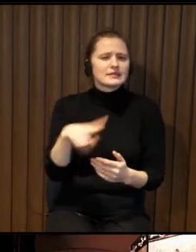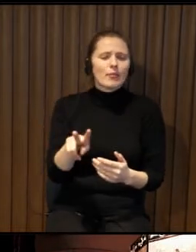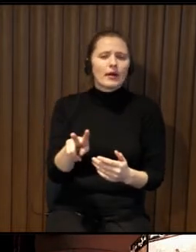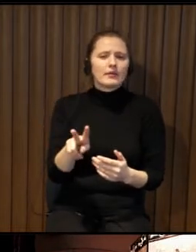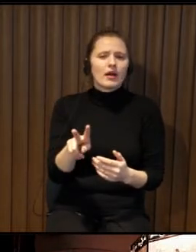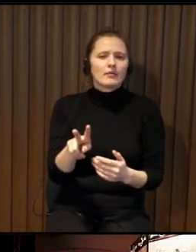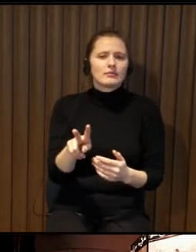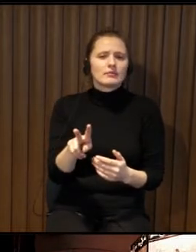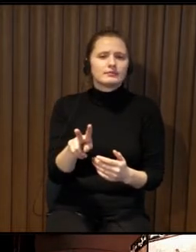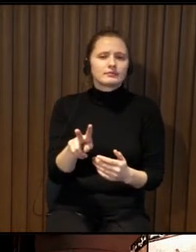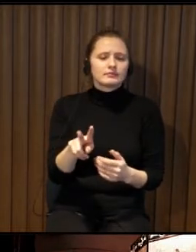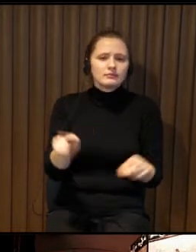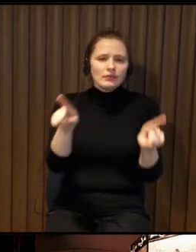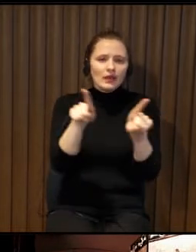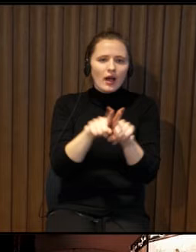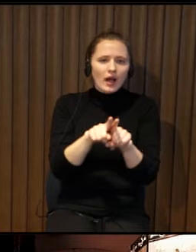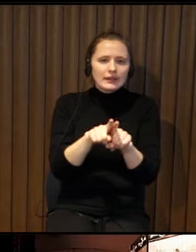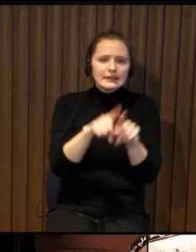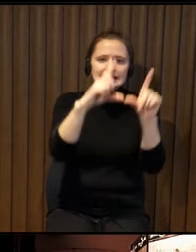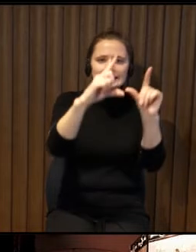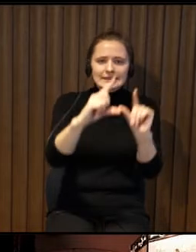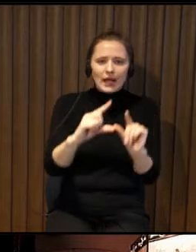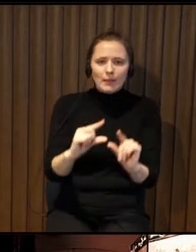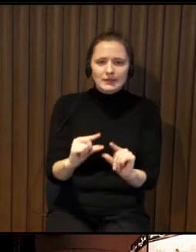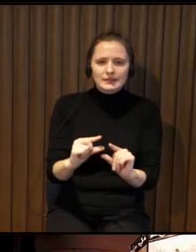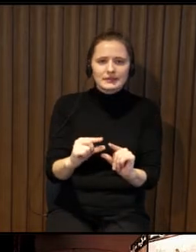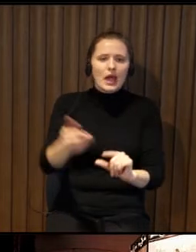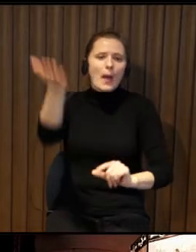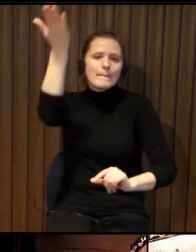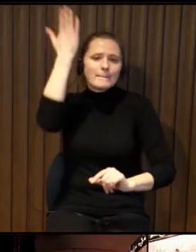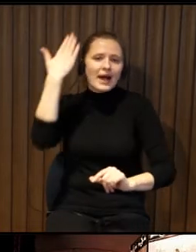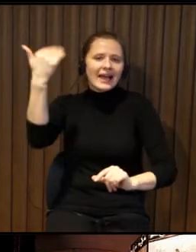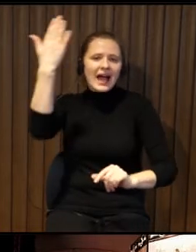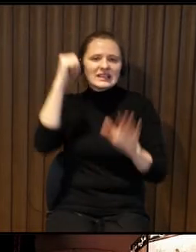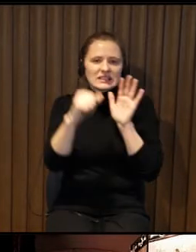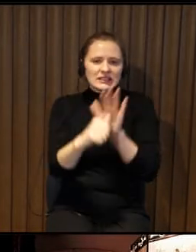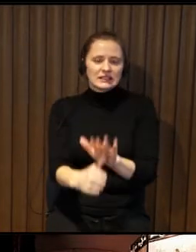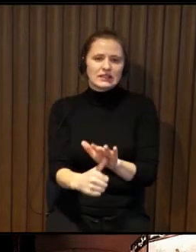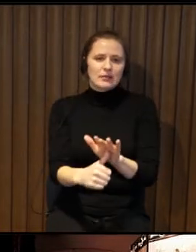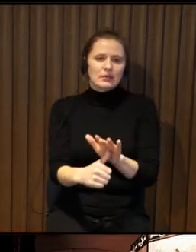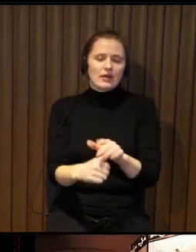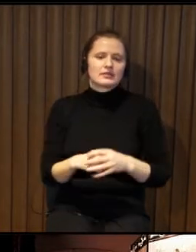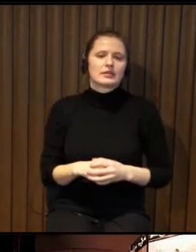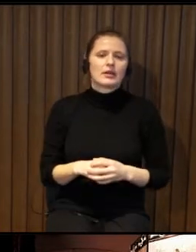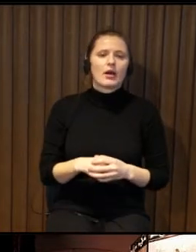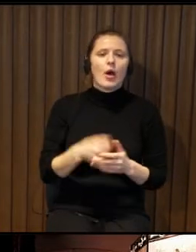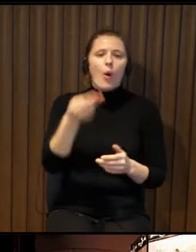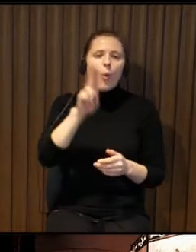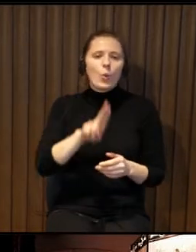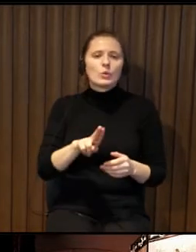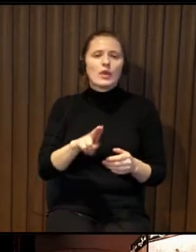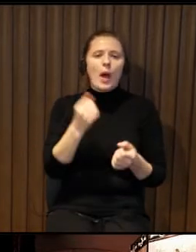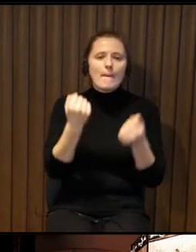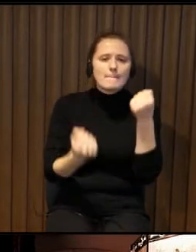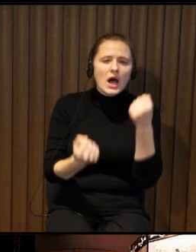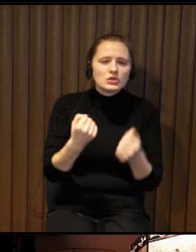past failures and discrimination. Predictive analytics and machine learning accelerate, amplify, and